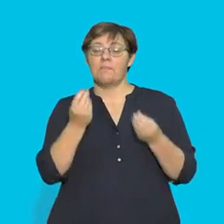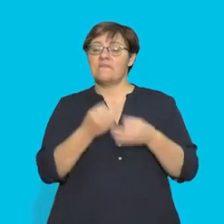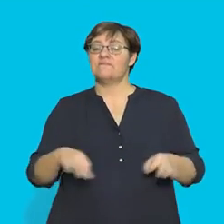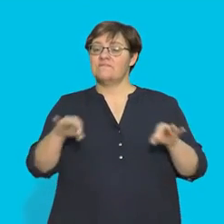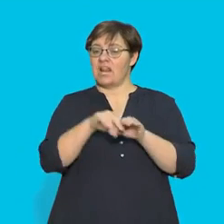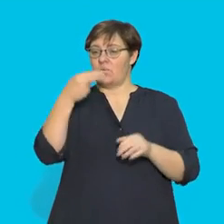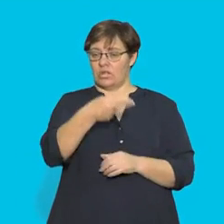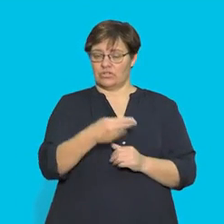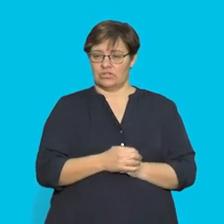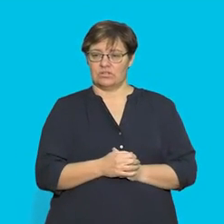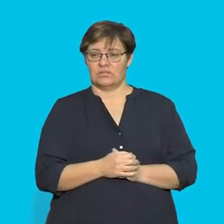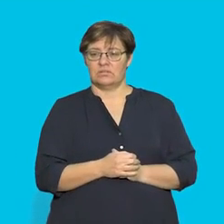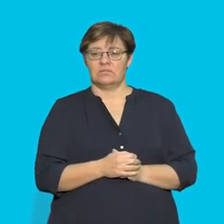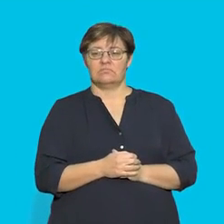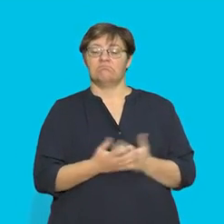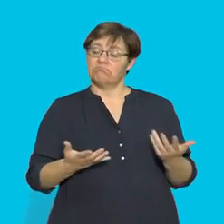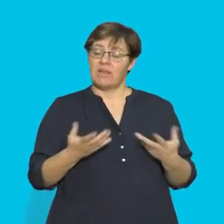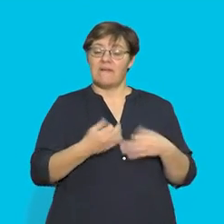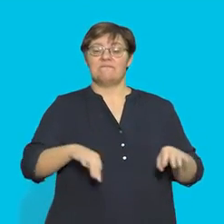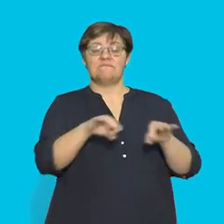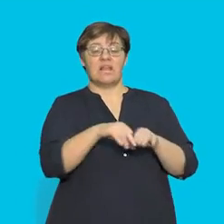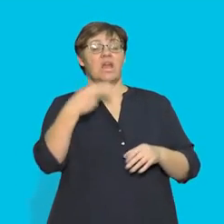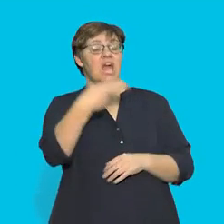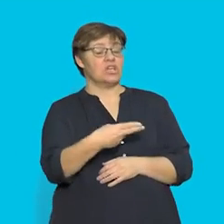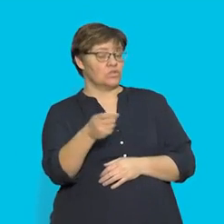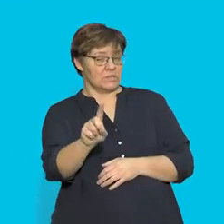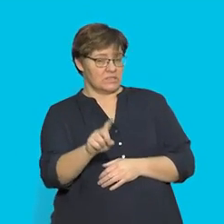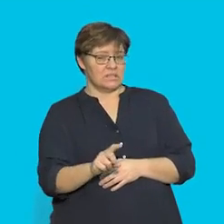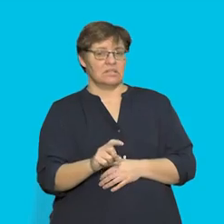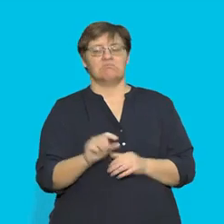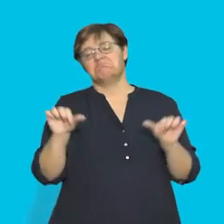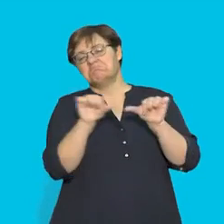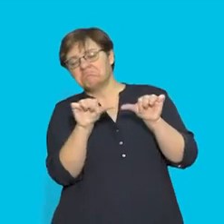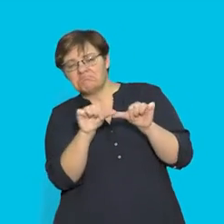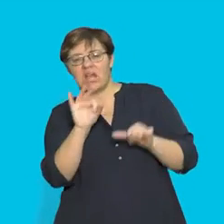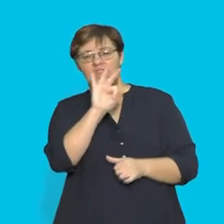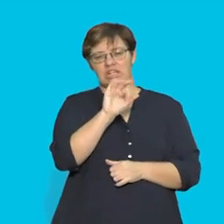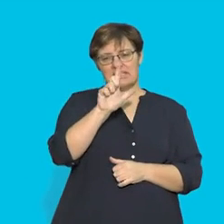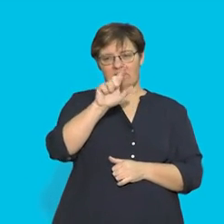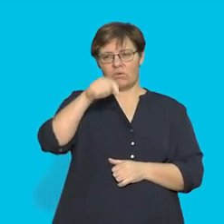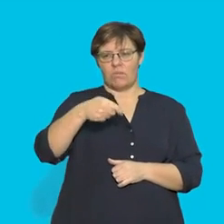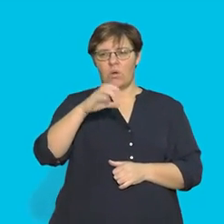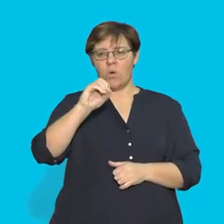get our value for h. So our value for h is approximately